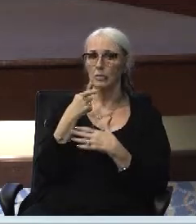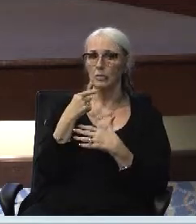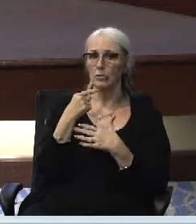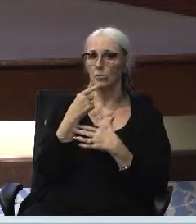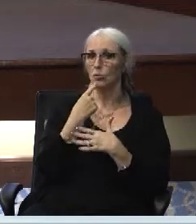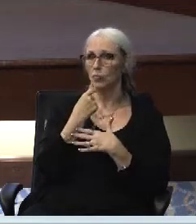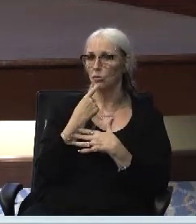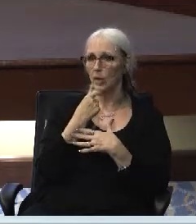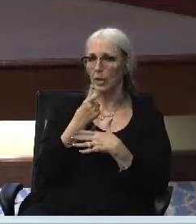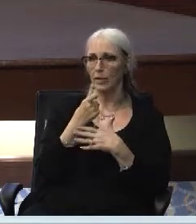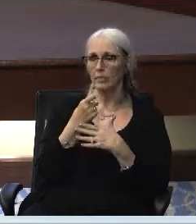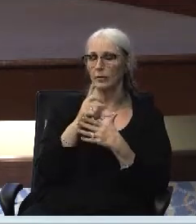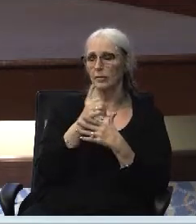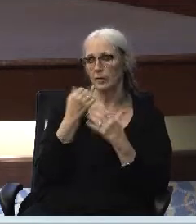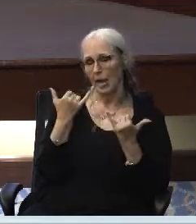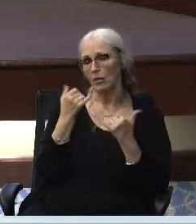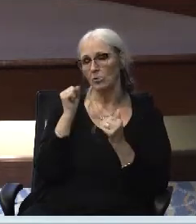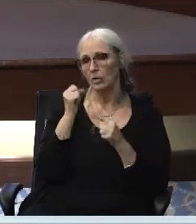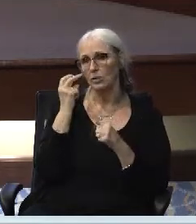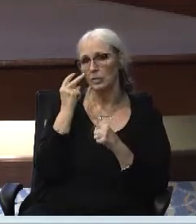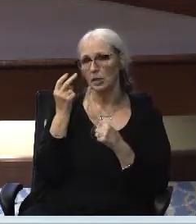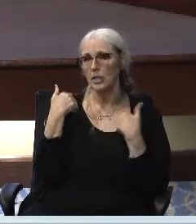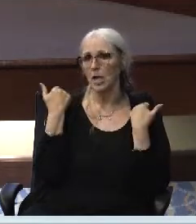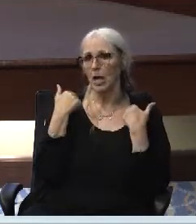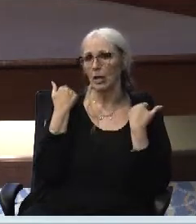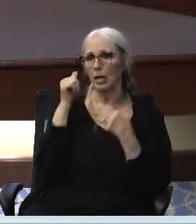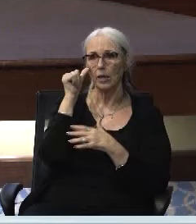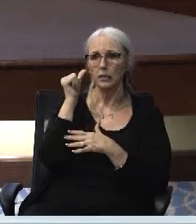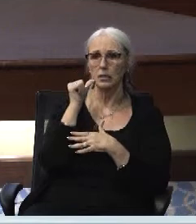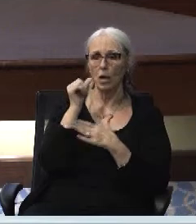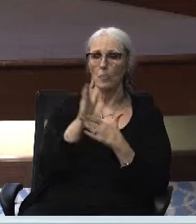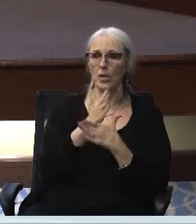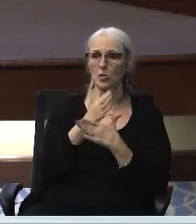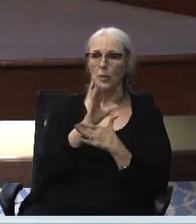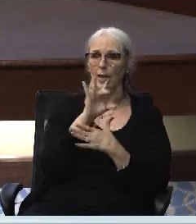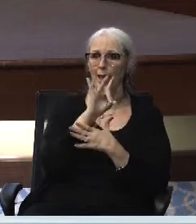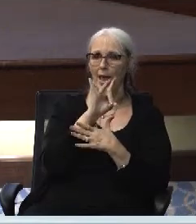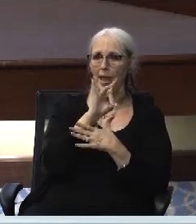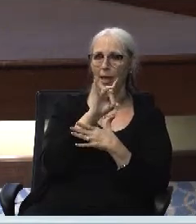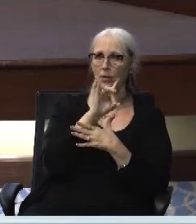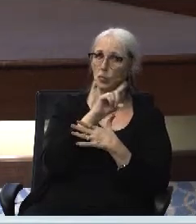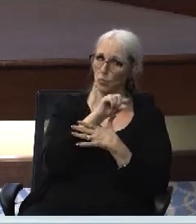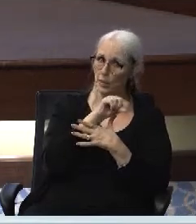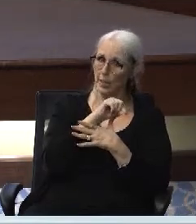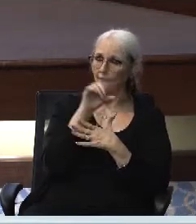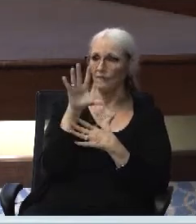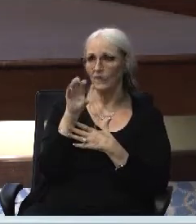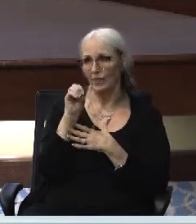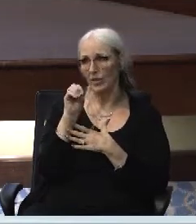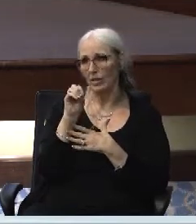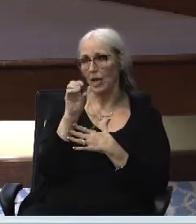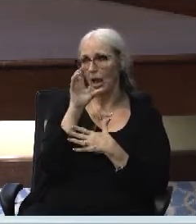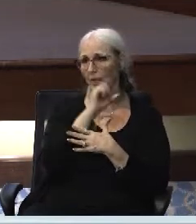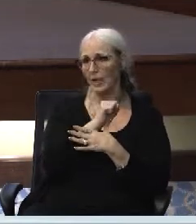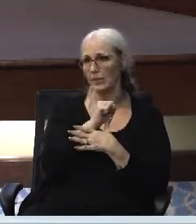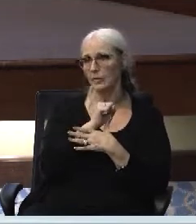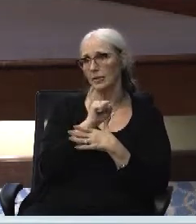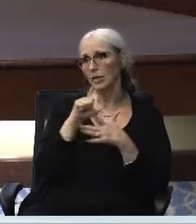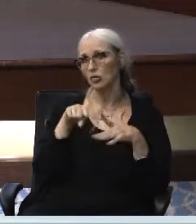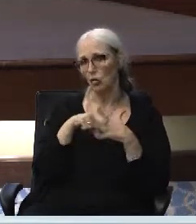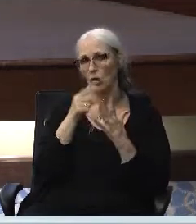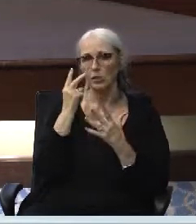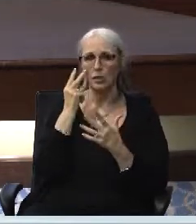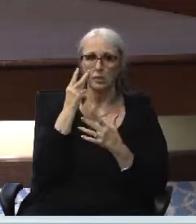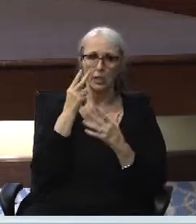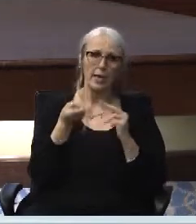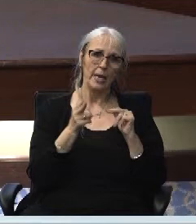since April. So you can see that young adults between the ages of 20 and 50, or I guess 60, are really starting to see